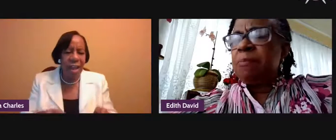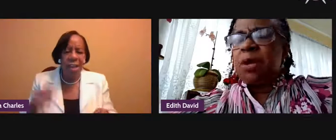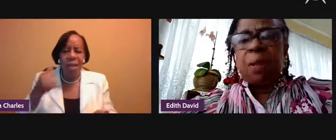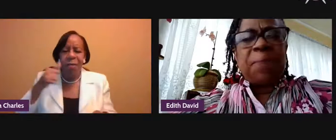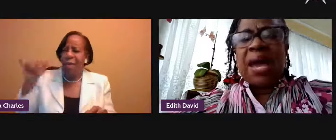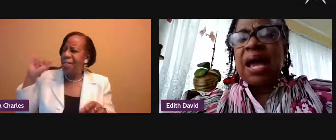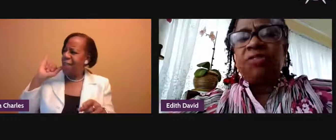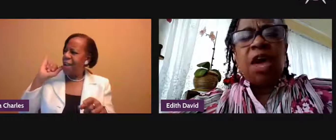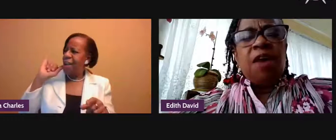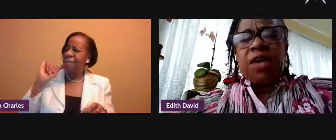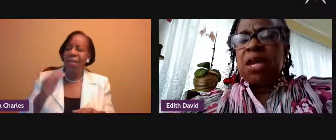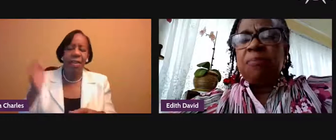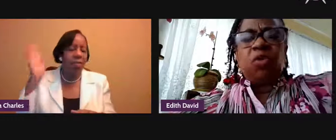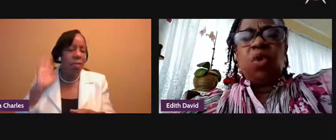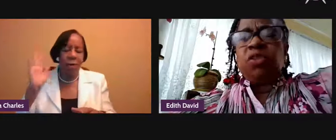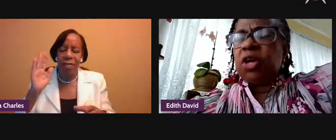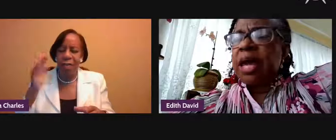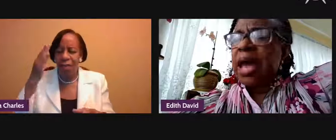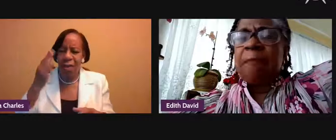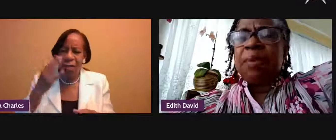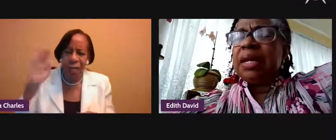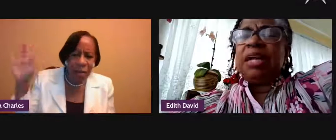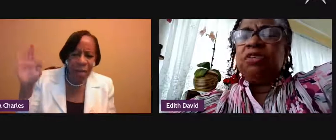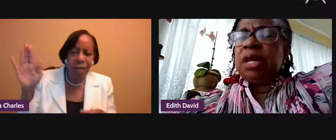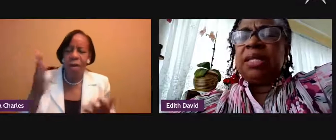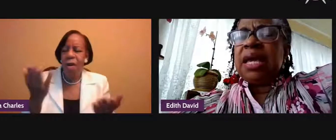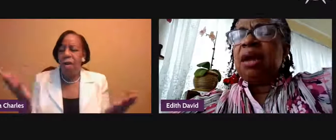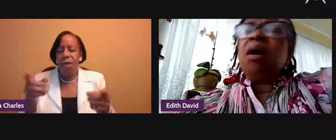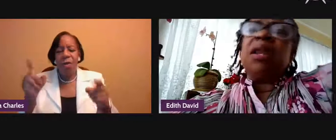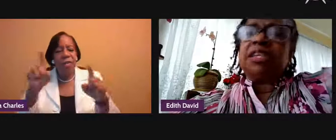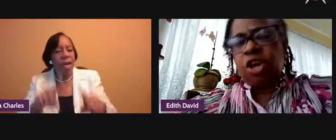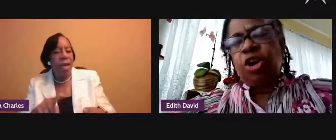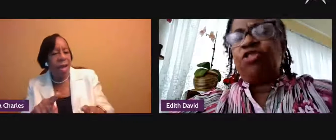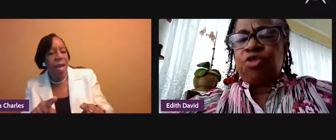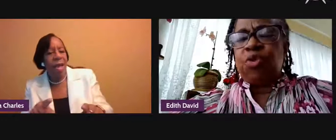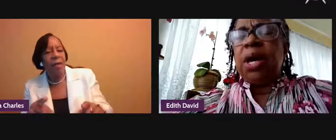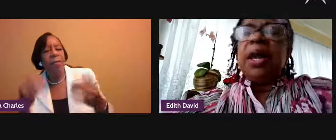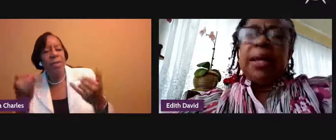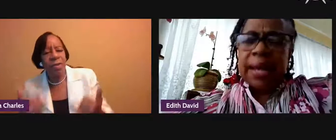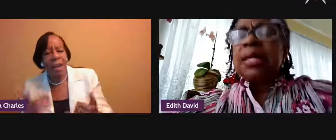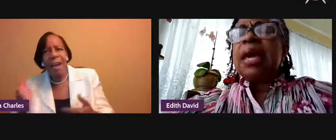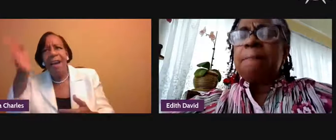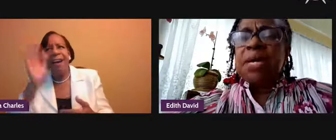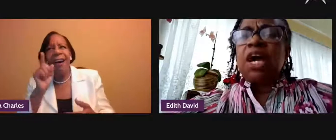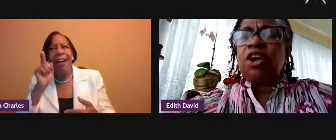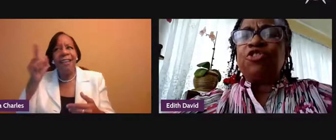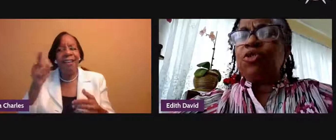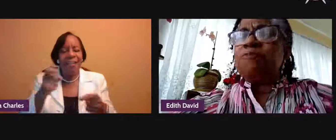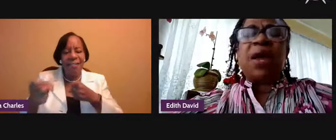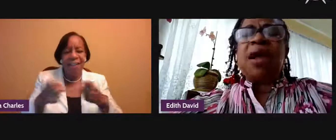yesterday. Forget about the past. Forget about what's going to happen later in the day. God is in control.